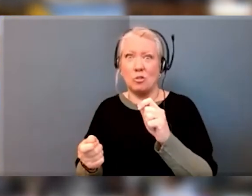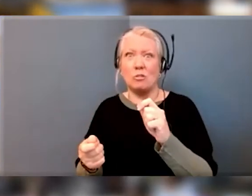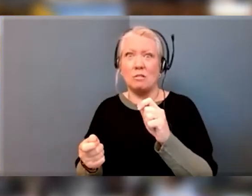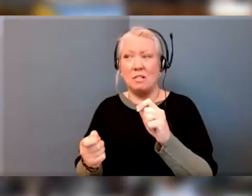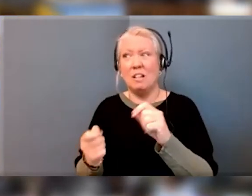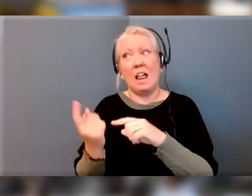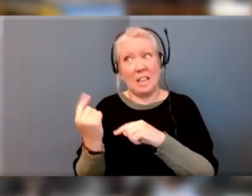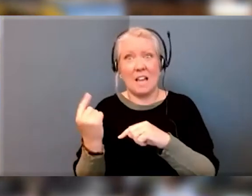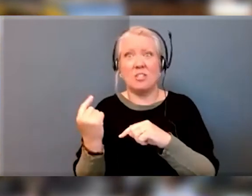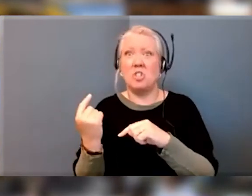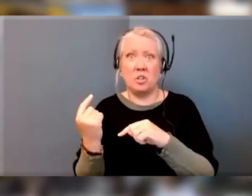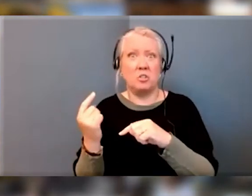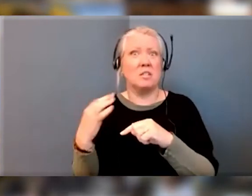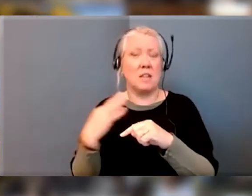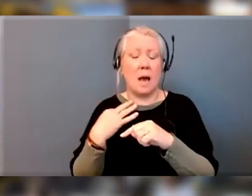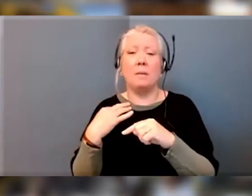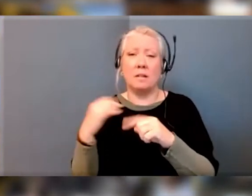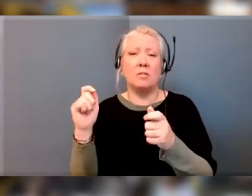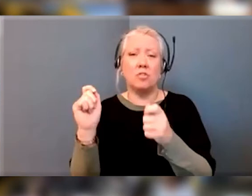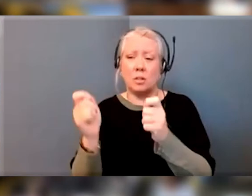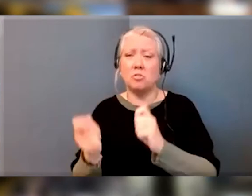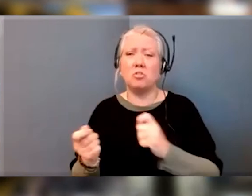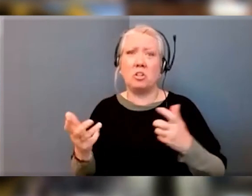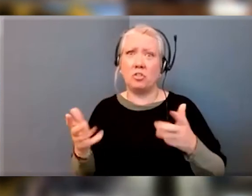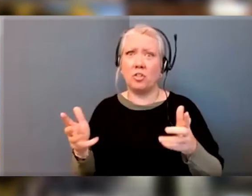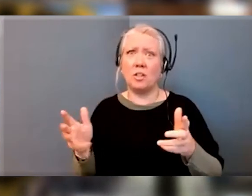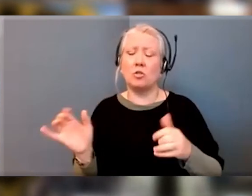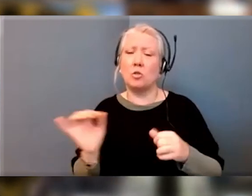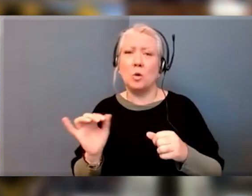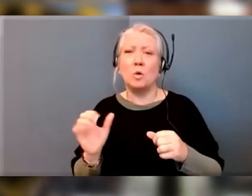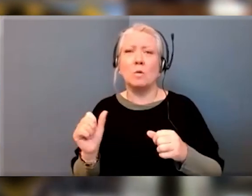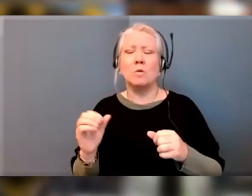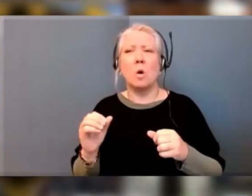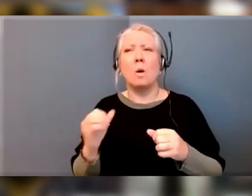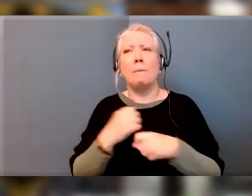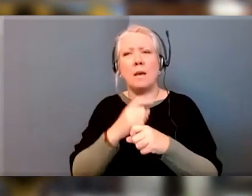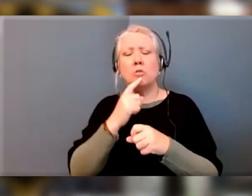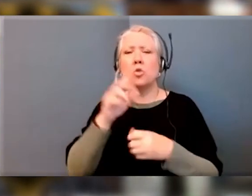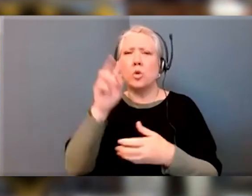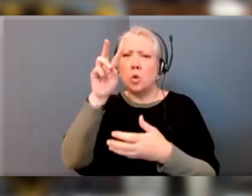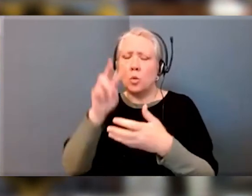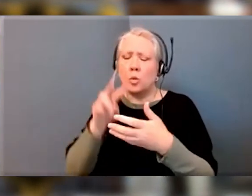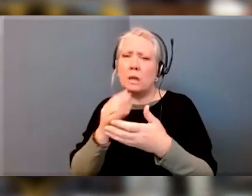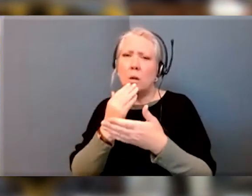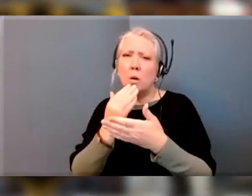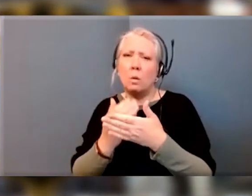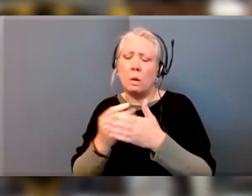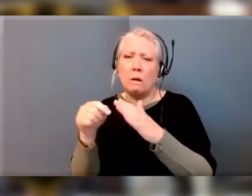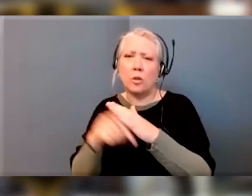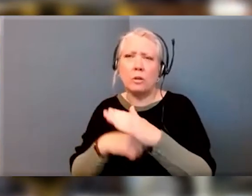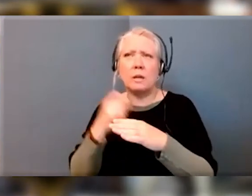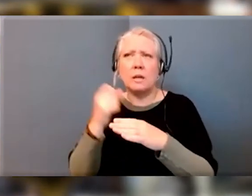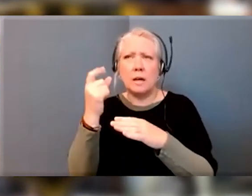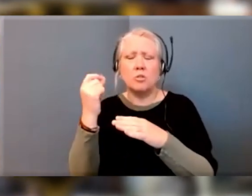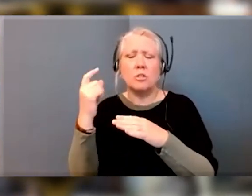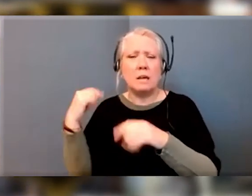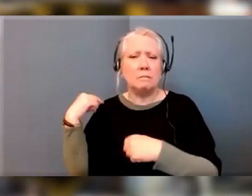the application in detail and sort of understand that some things have changed from previous years. Next slide.